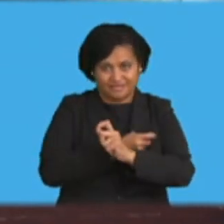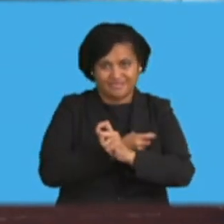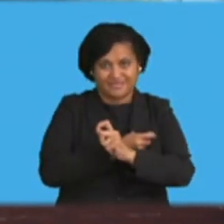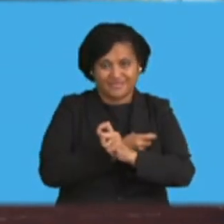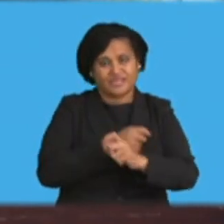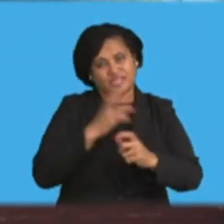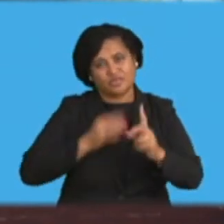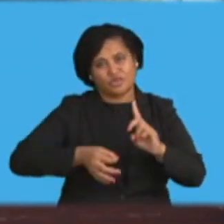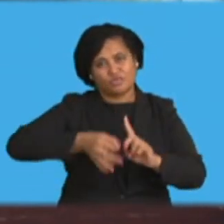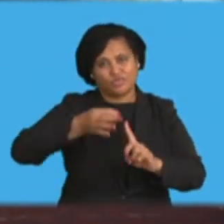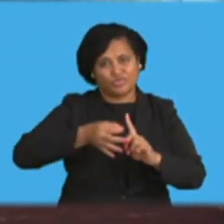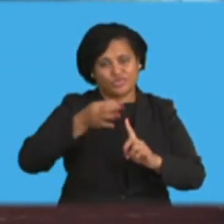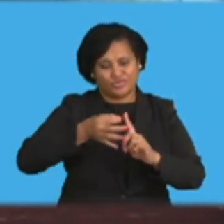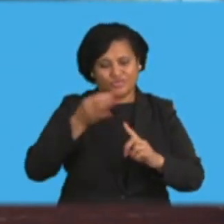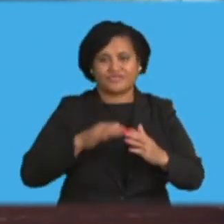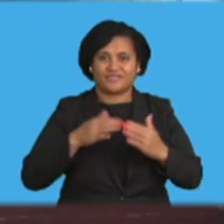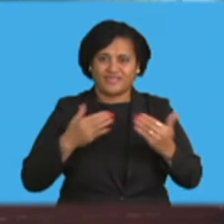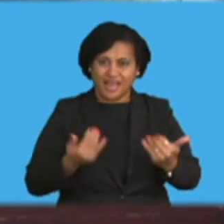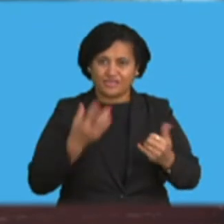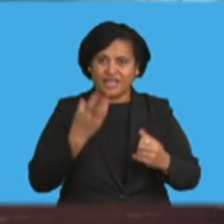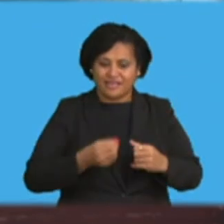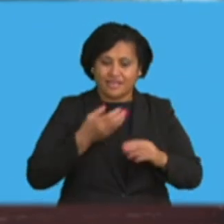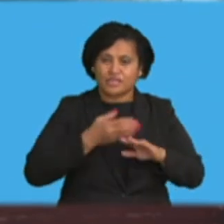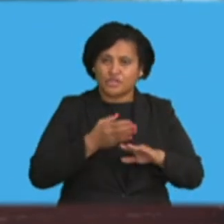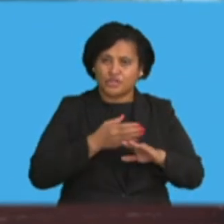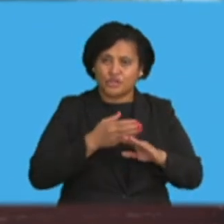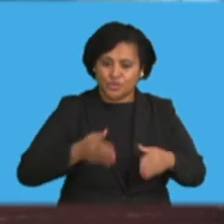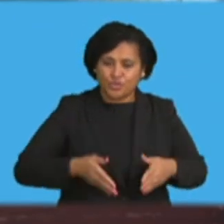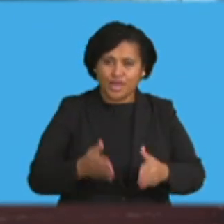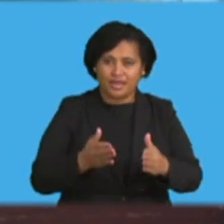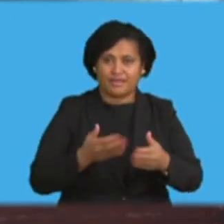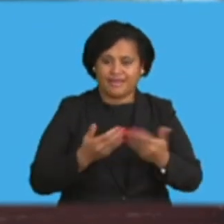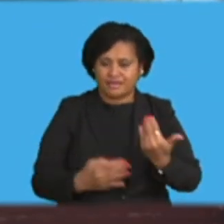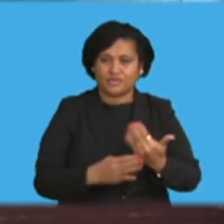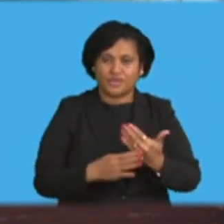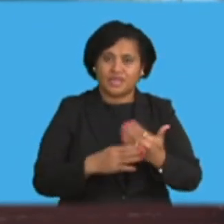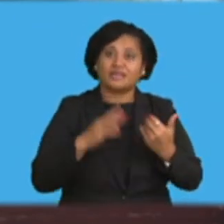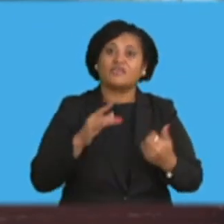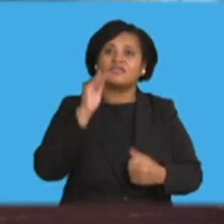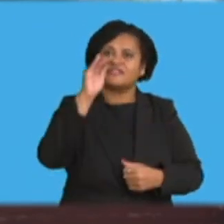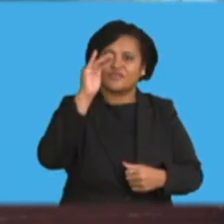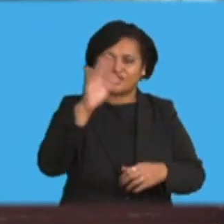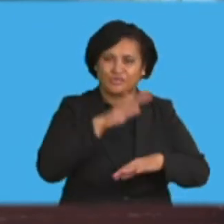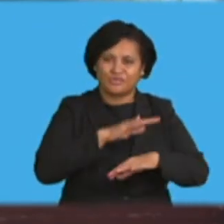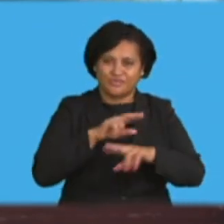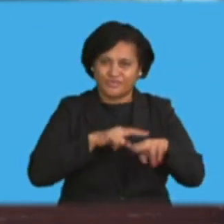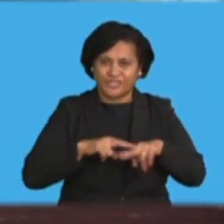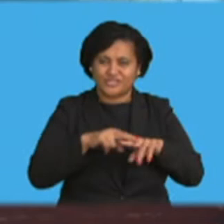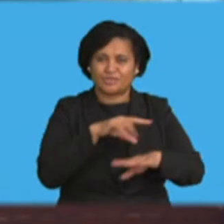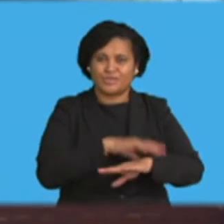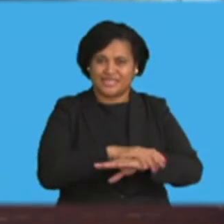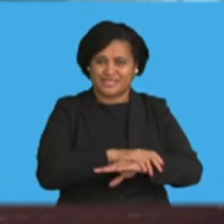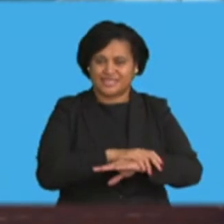in preparation of new generation workforce for the future of the Fiji Police Force and